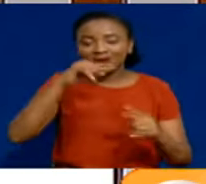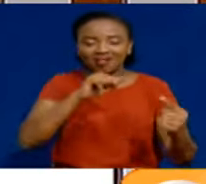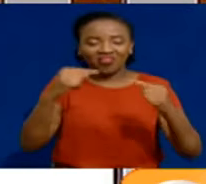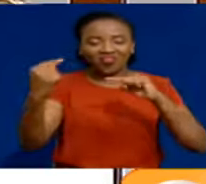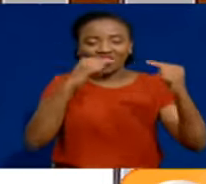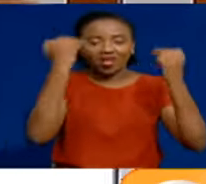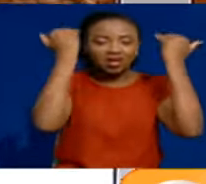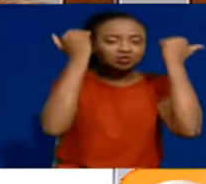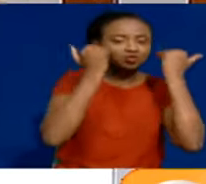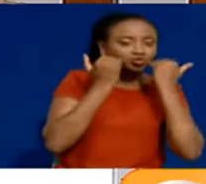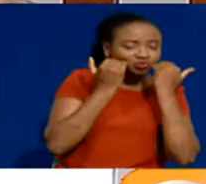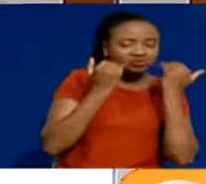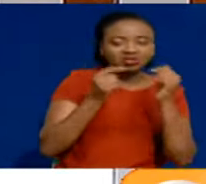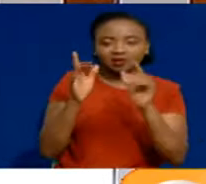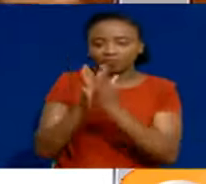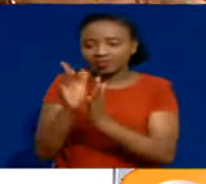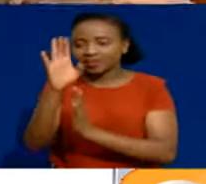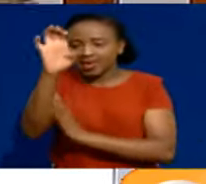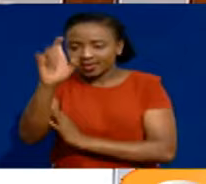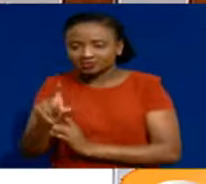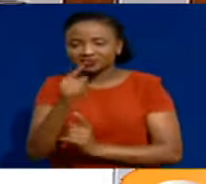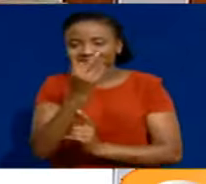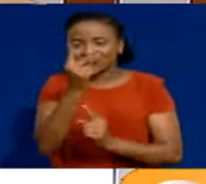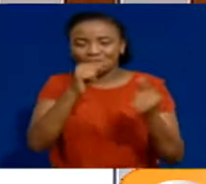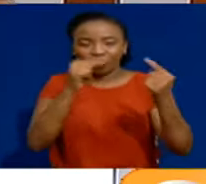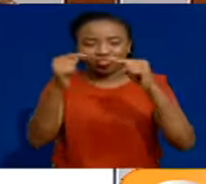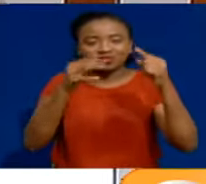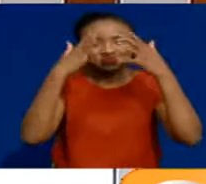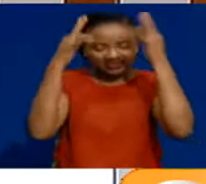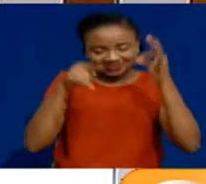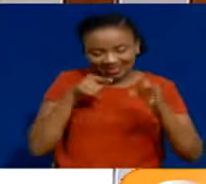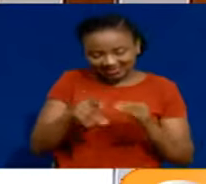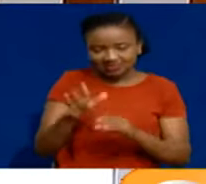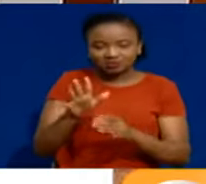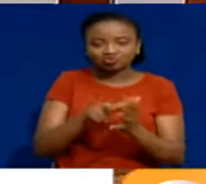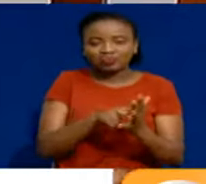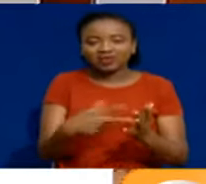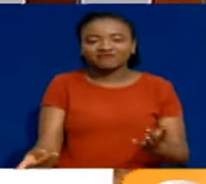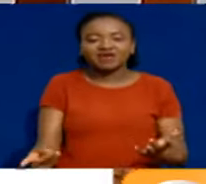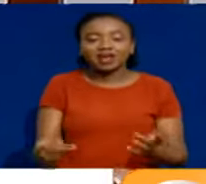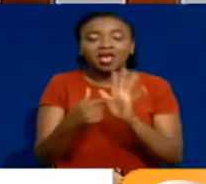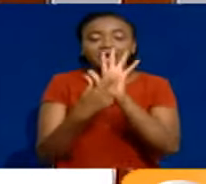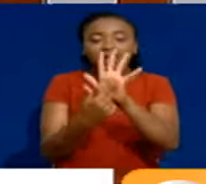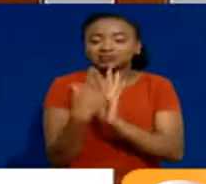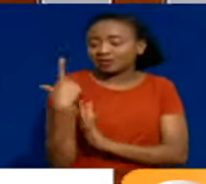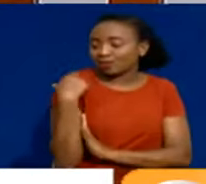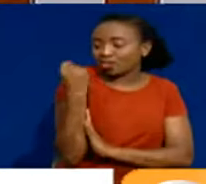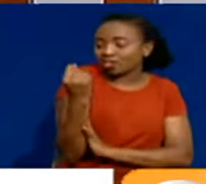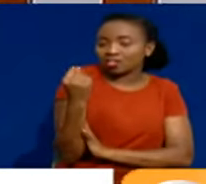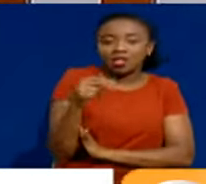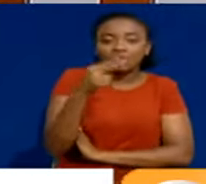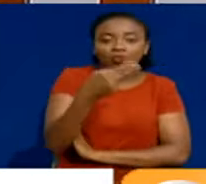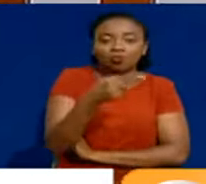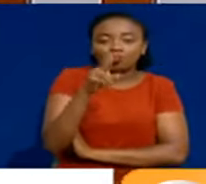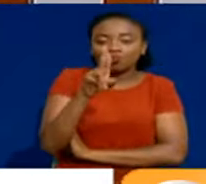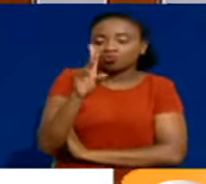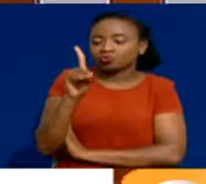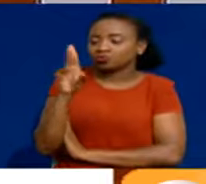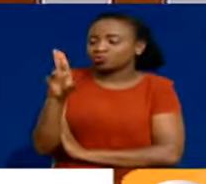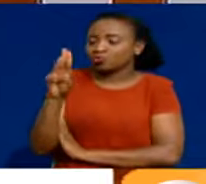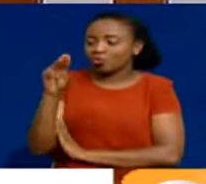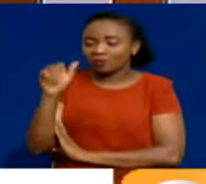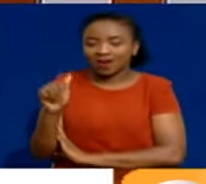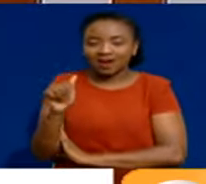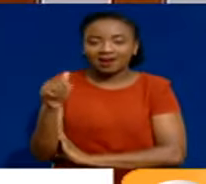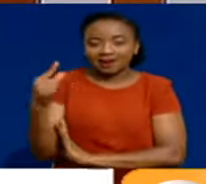executive. Those rulings were political, like the recent ruling on Uduma card. One of our